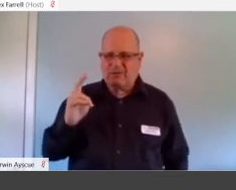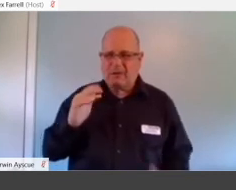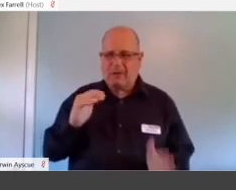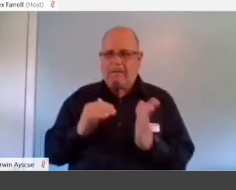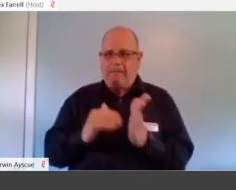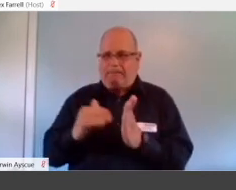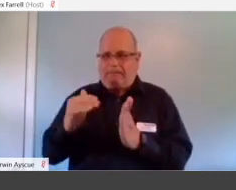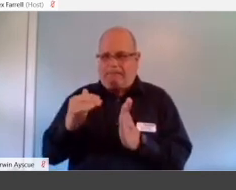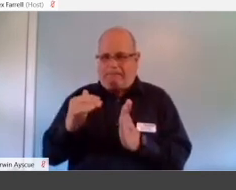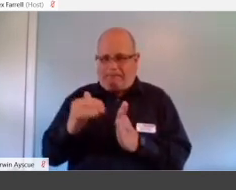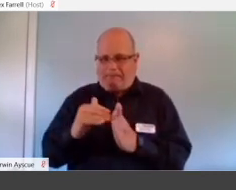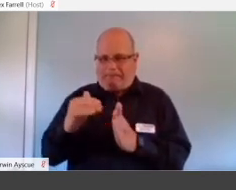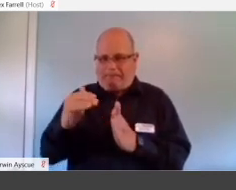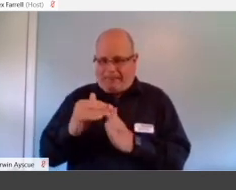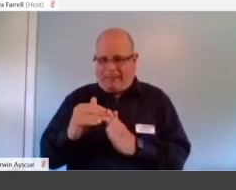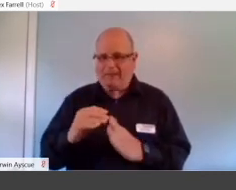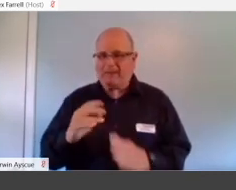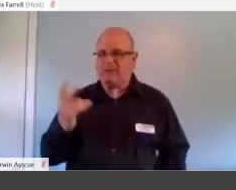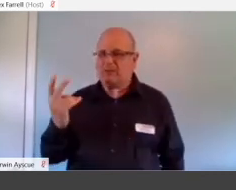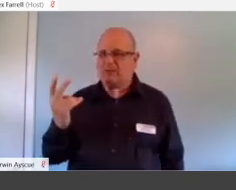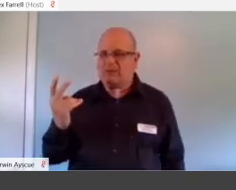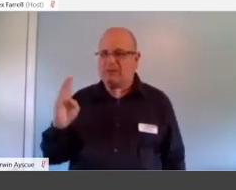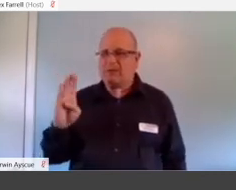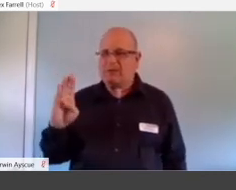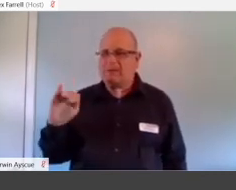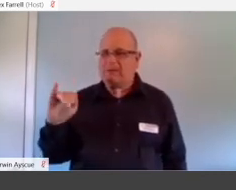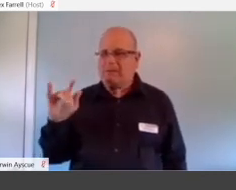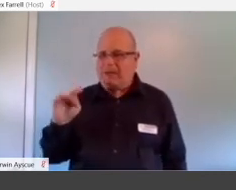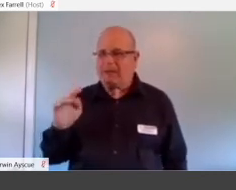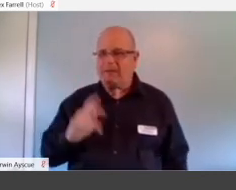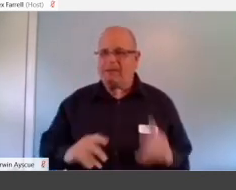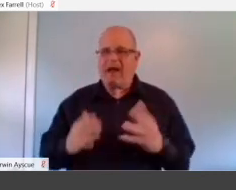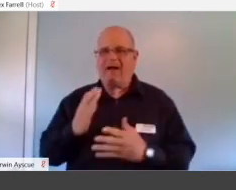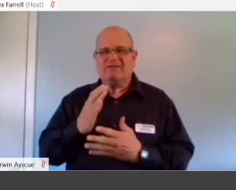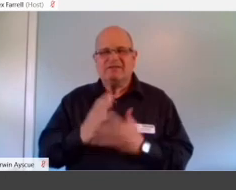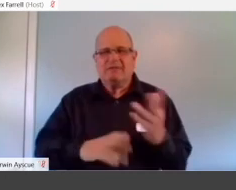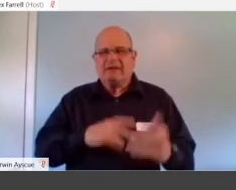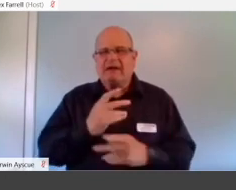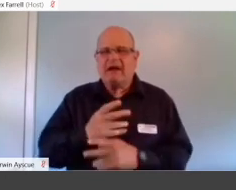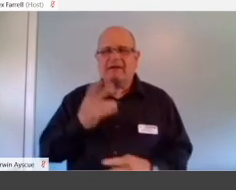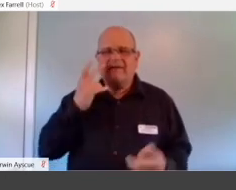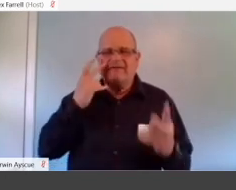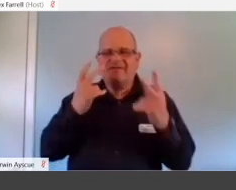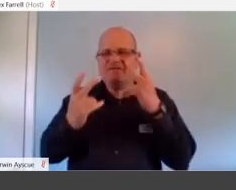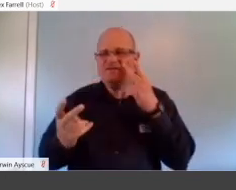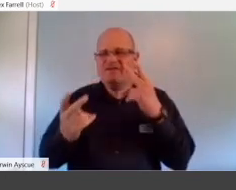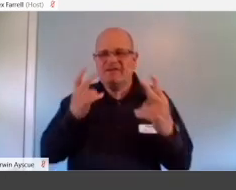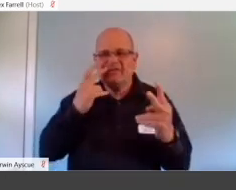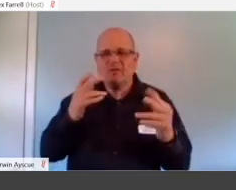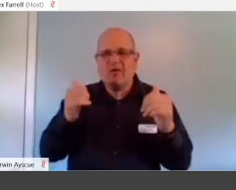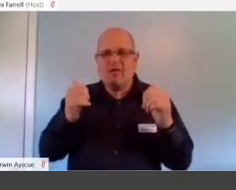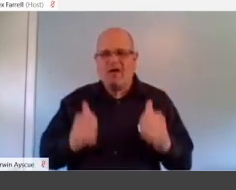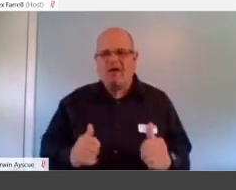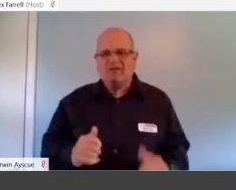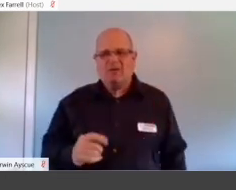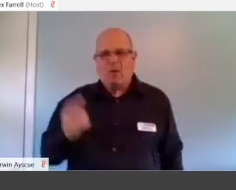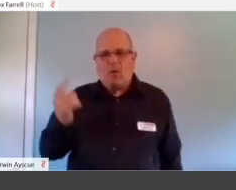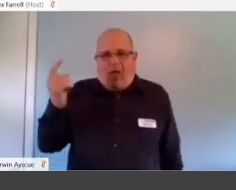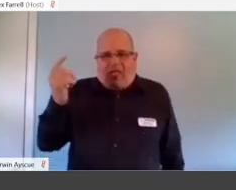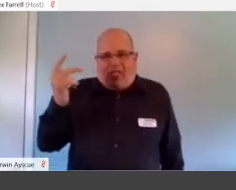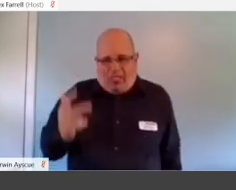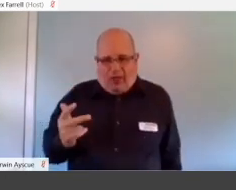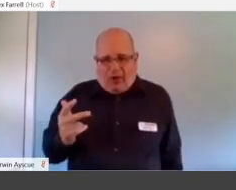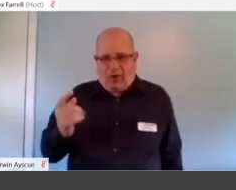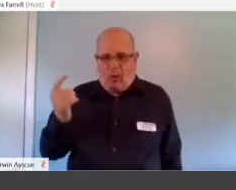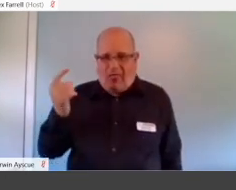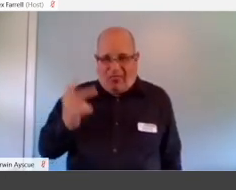vision impairment. So it's a third of the planet needs you to think about vision accessibility. Like, if you're just saying,